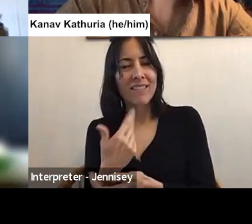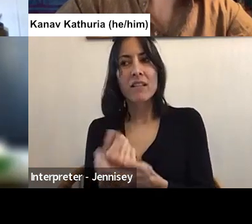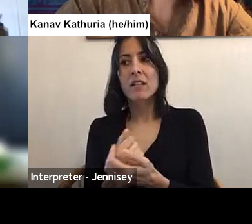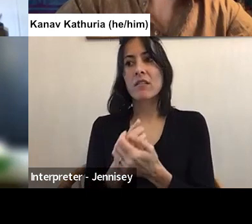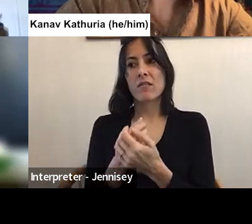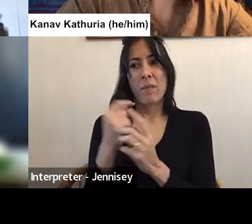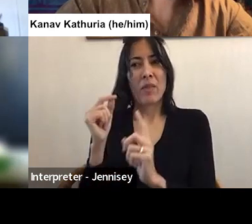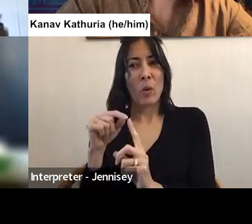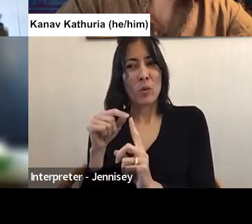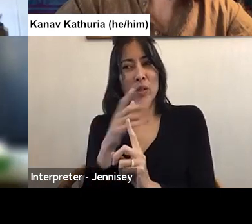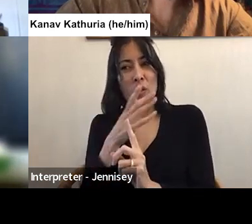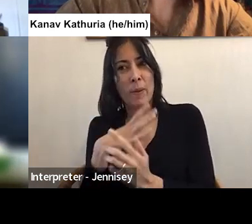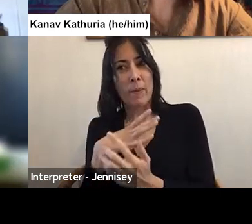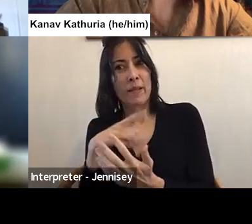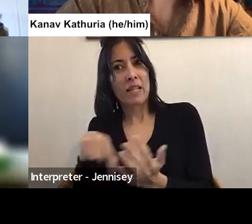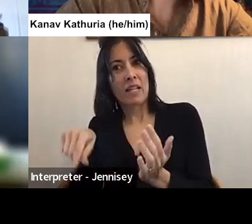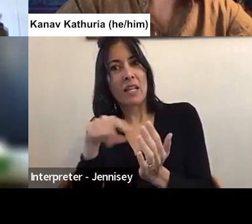who are already relying upon